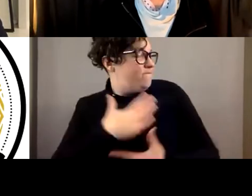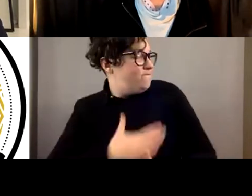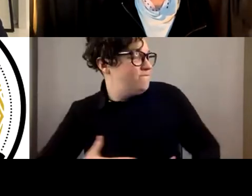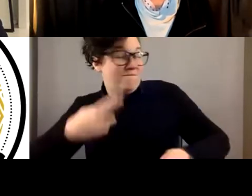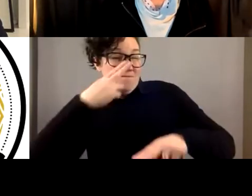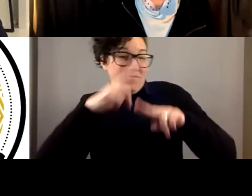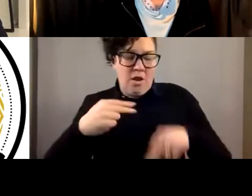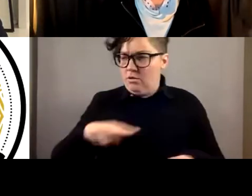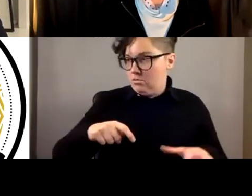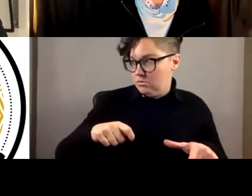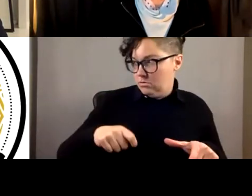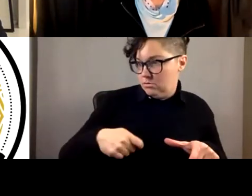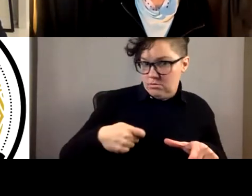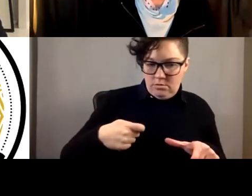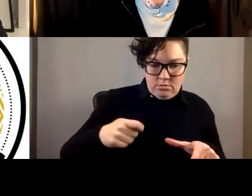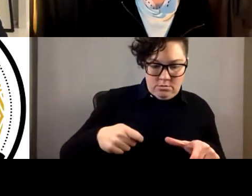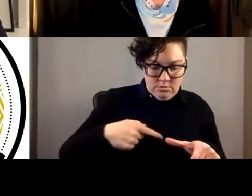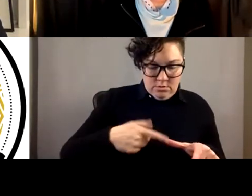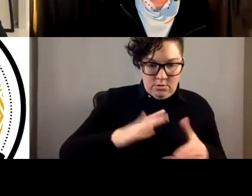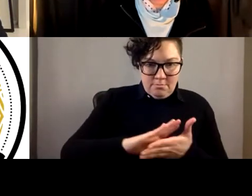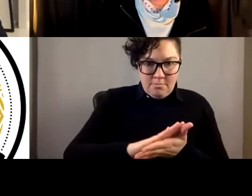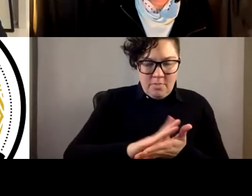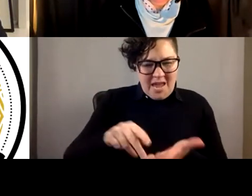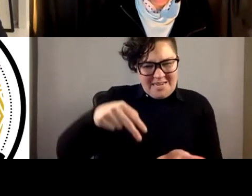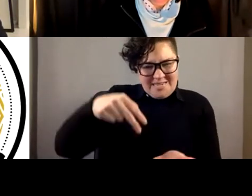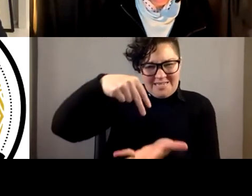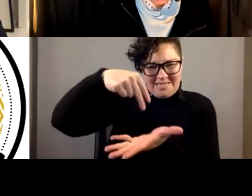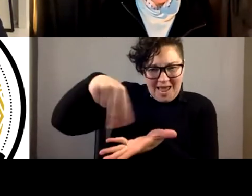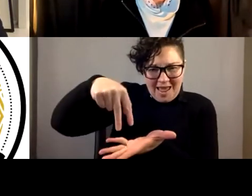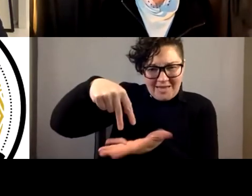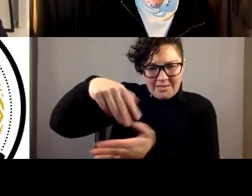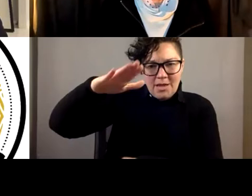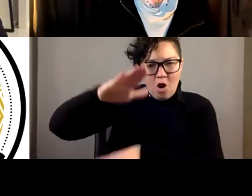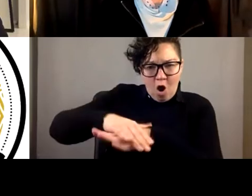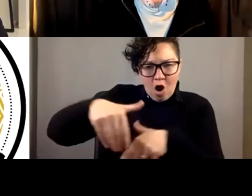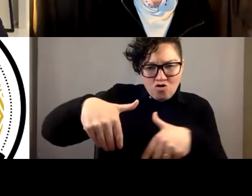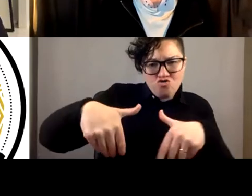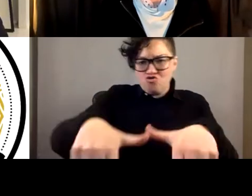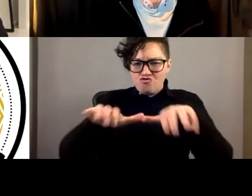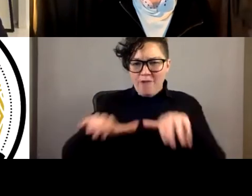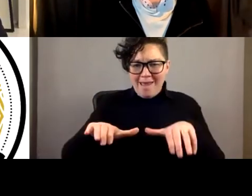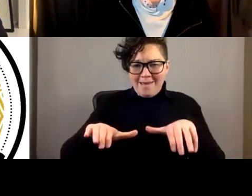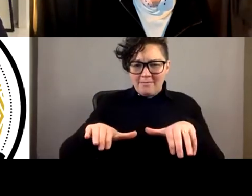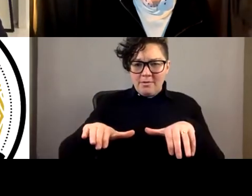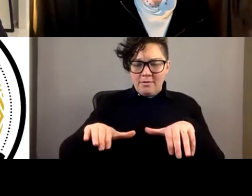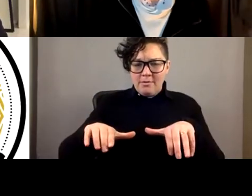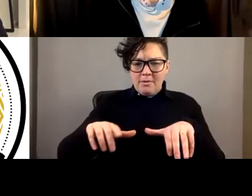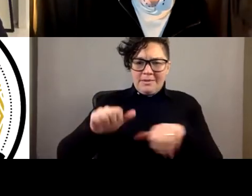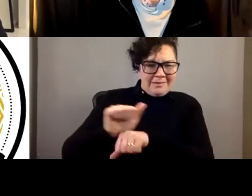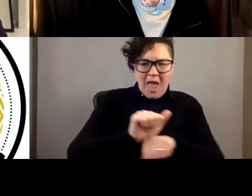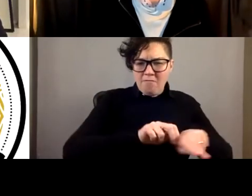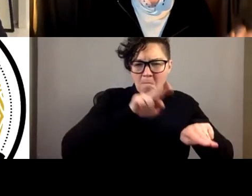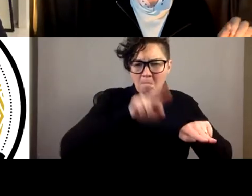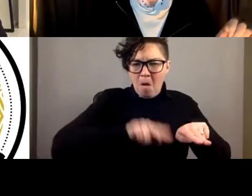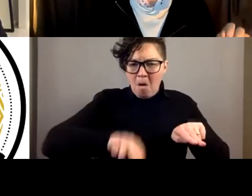growing cold, and all I could think of was, they're dancing on graves. And then quick on its heels, I wondered what would